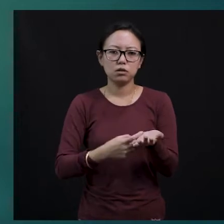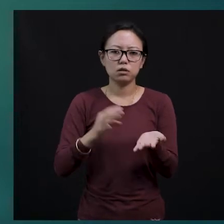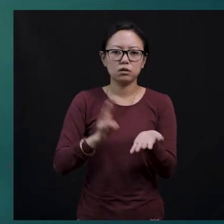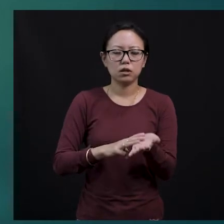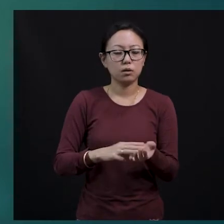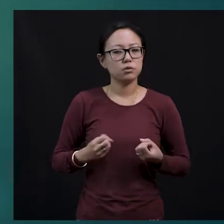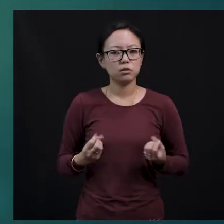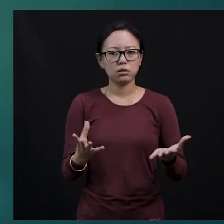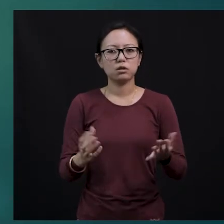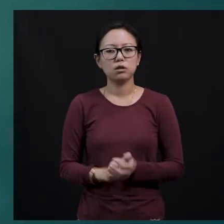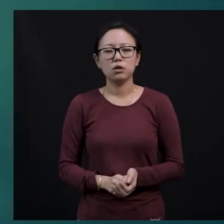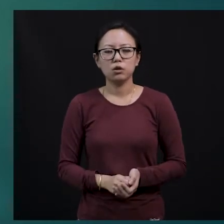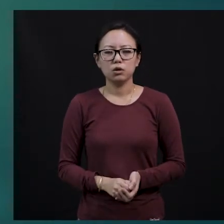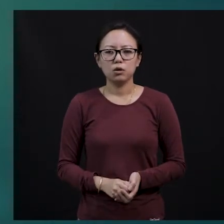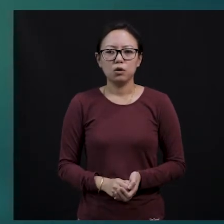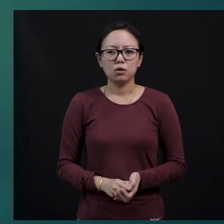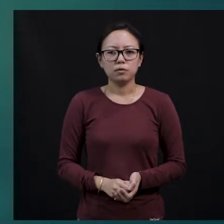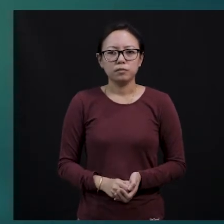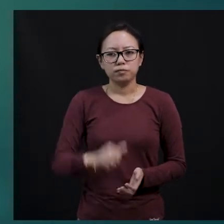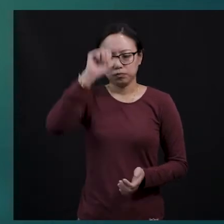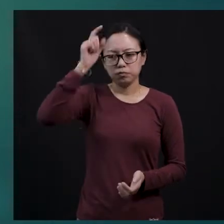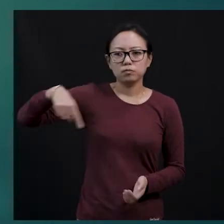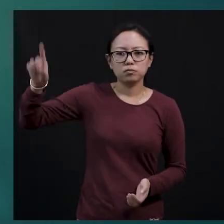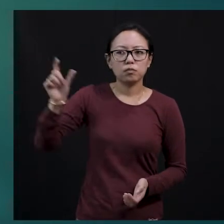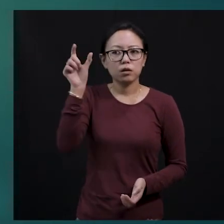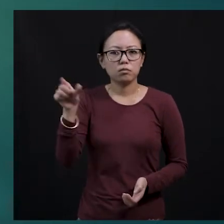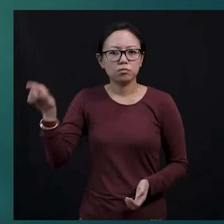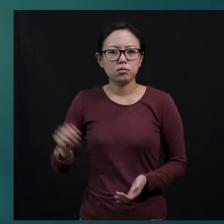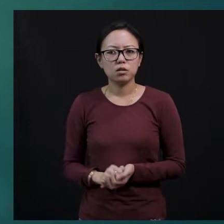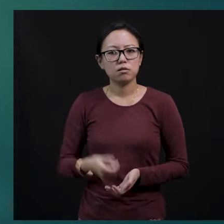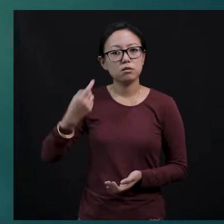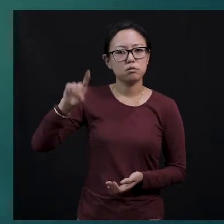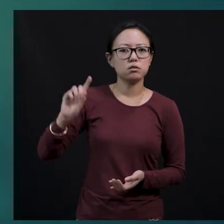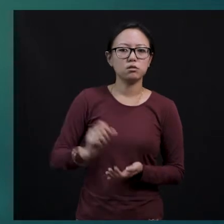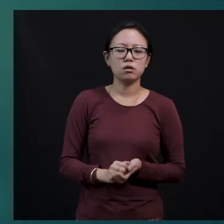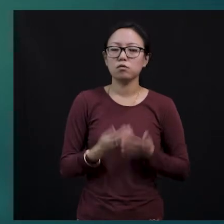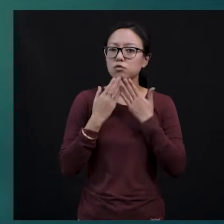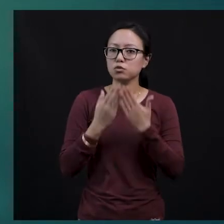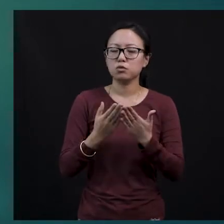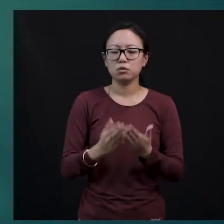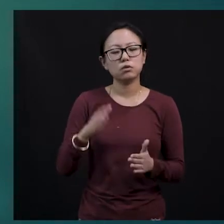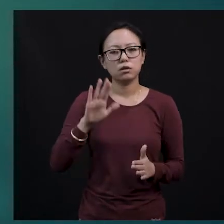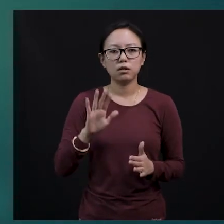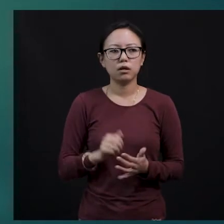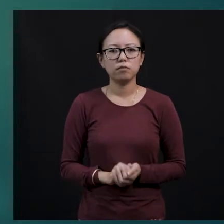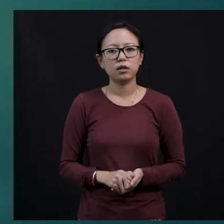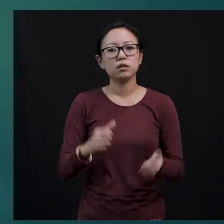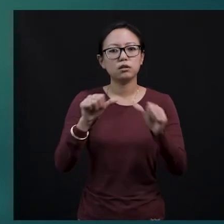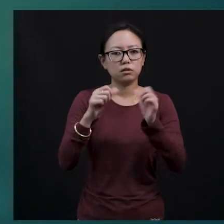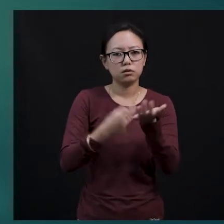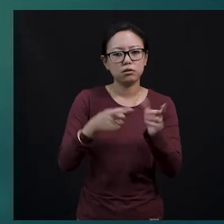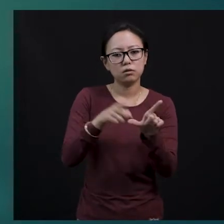Arya Samaj that was opened. So with these social reformers coming into